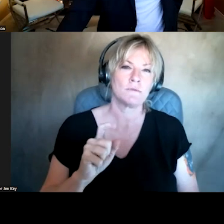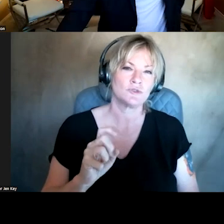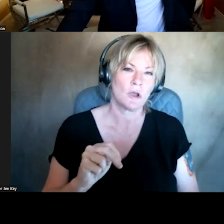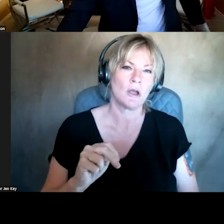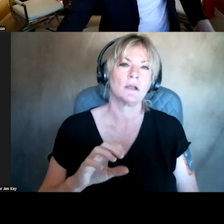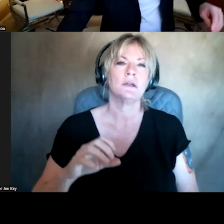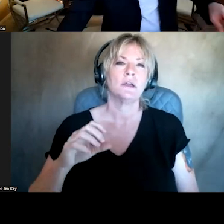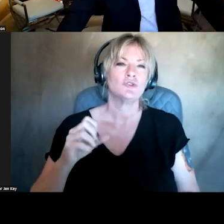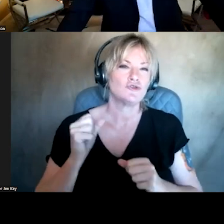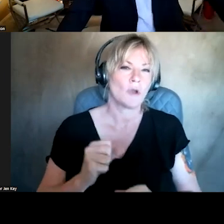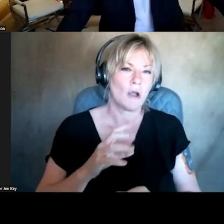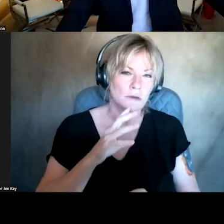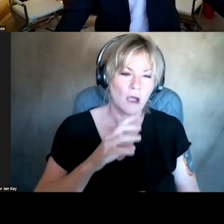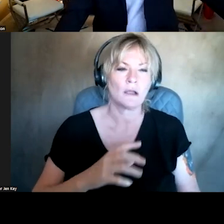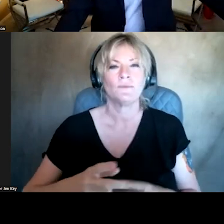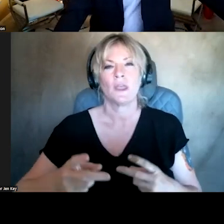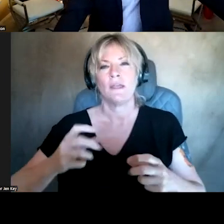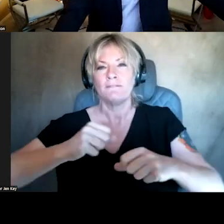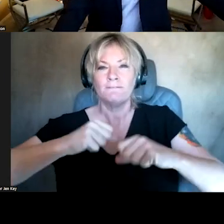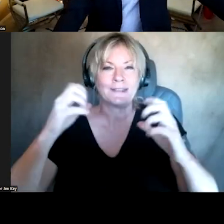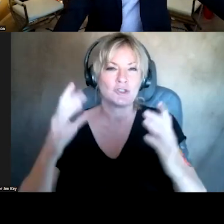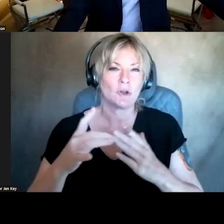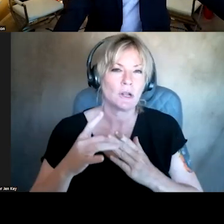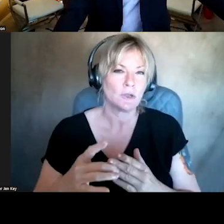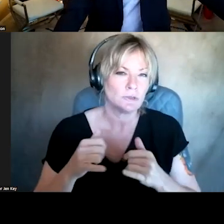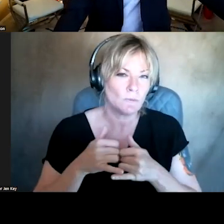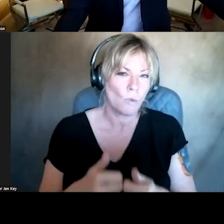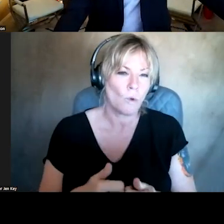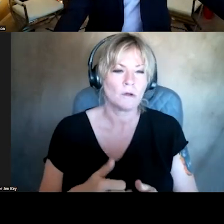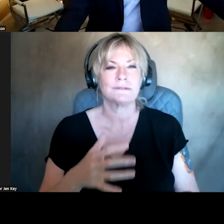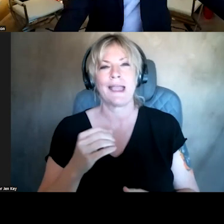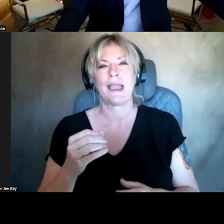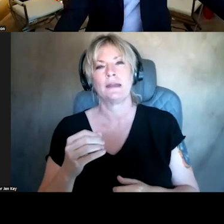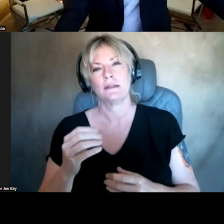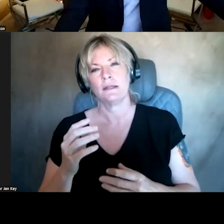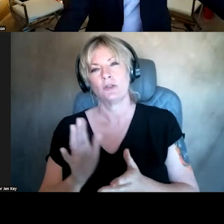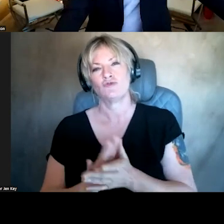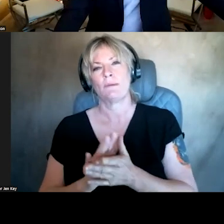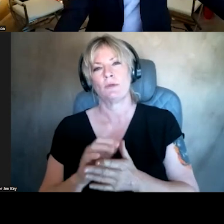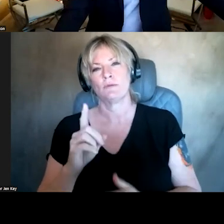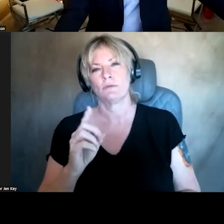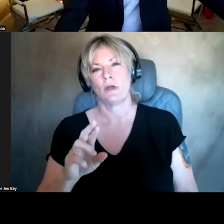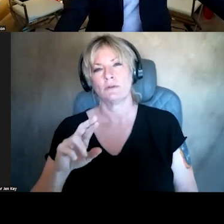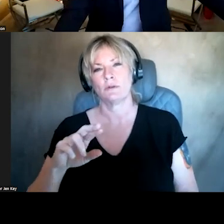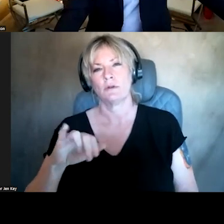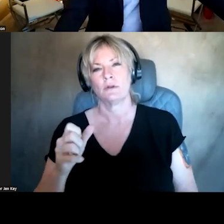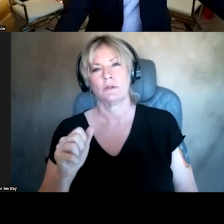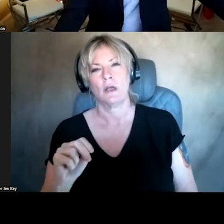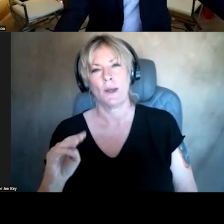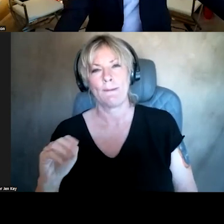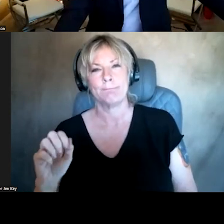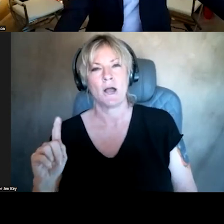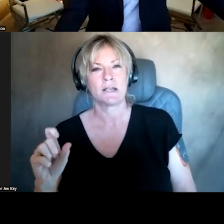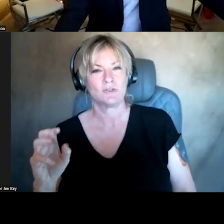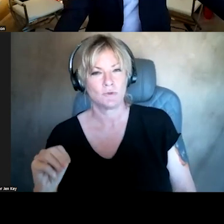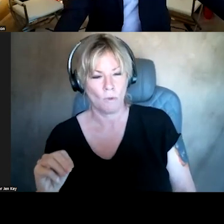talk. We'll do some visionary leadership awards and a tribute to Dr. Jan Mockenstorm.